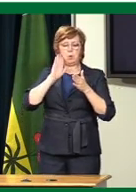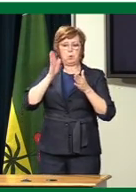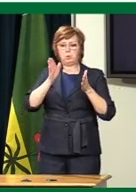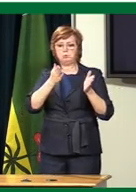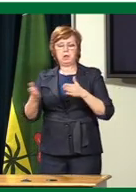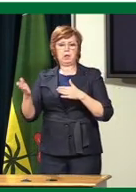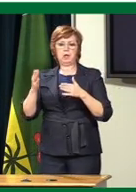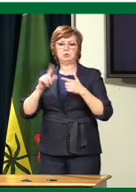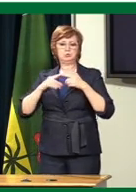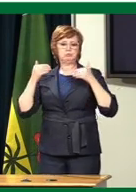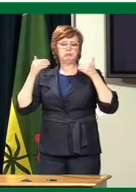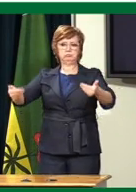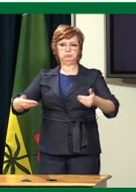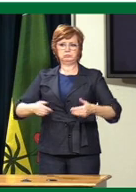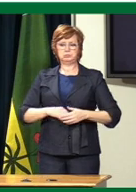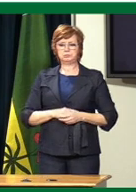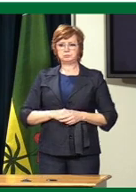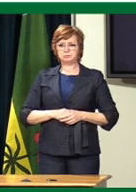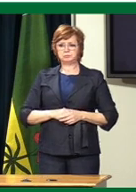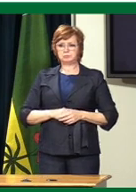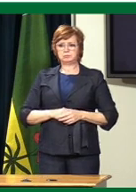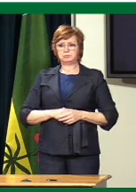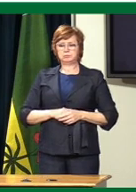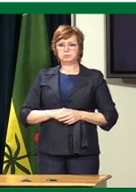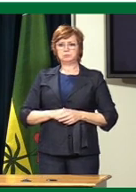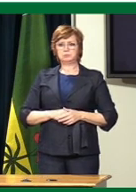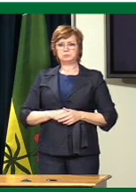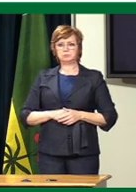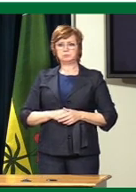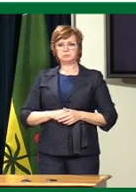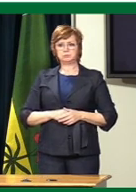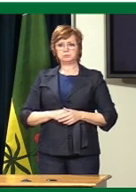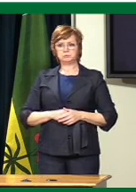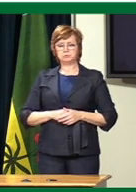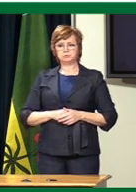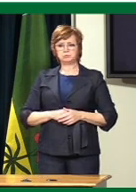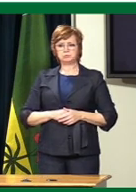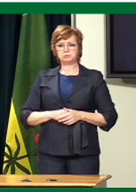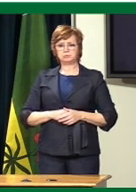health takes in order to research that and or put a stop to it?